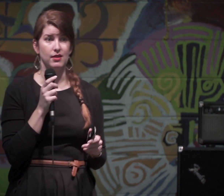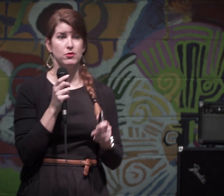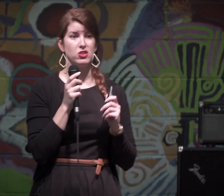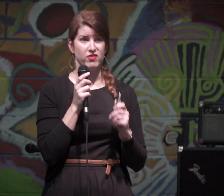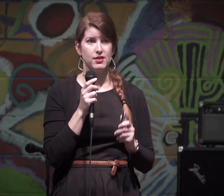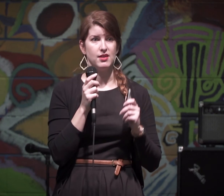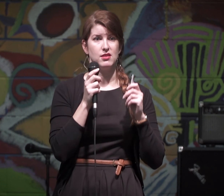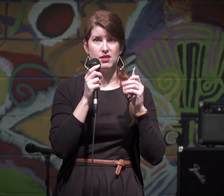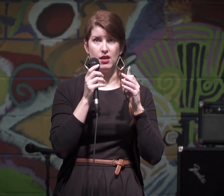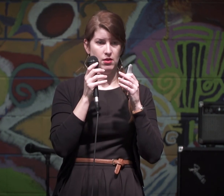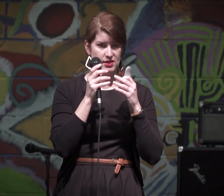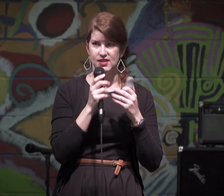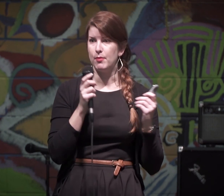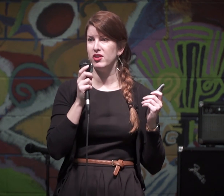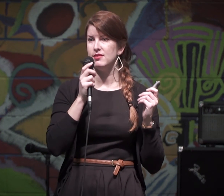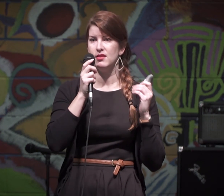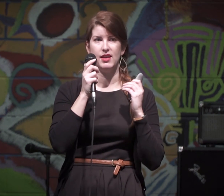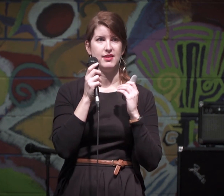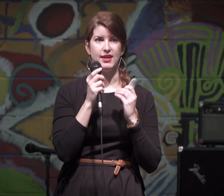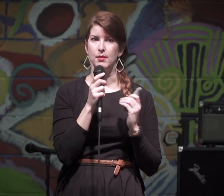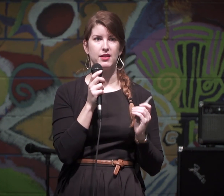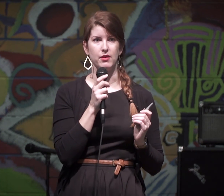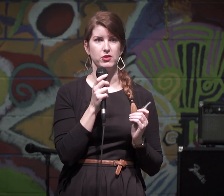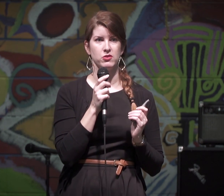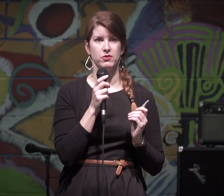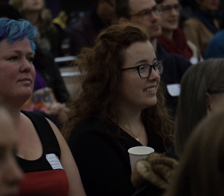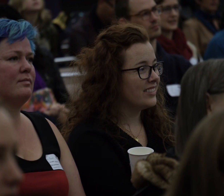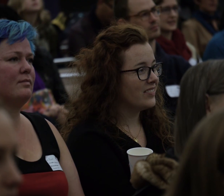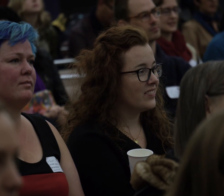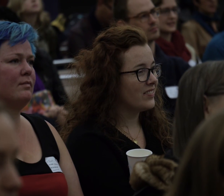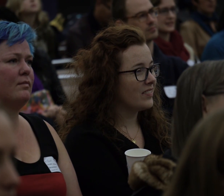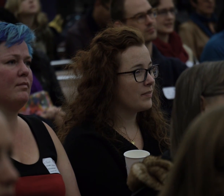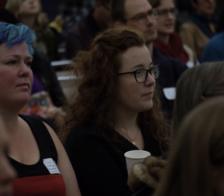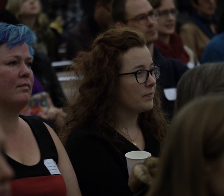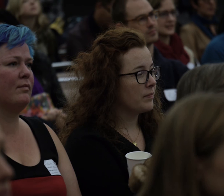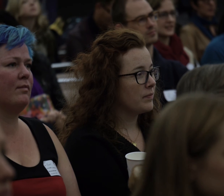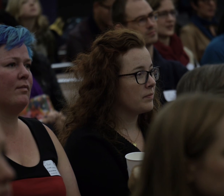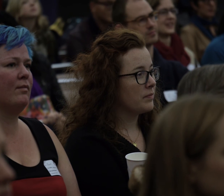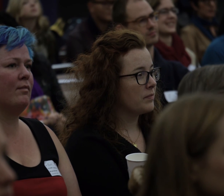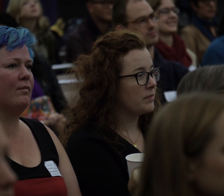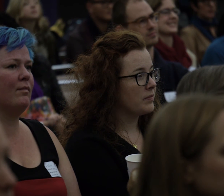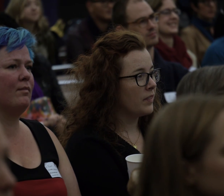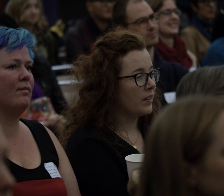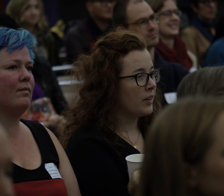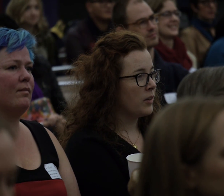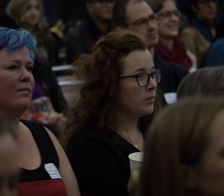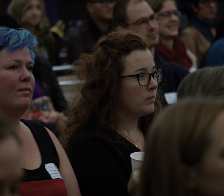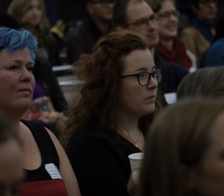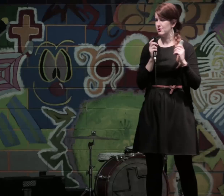American Sign Language is recognized as a separate and dynamic language. It's not English on the hands. I'll talk about that a little bit